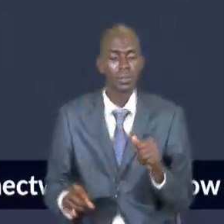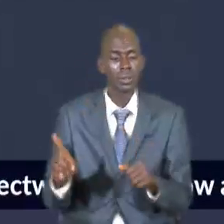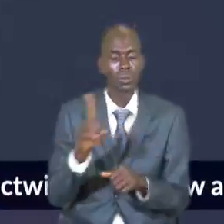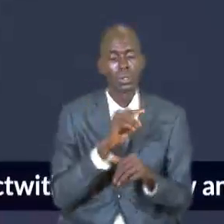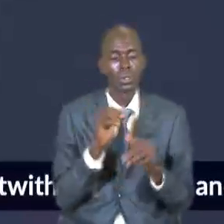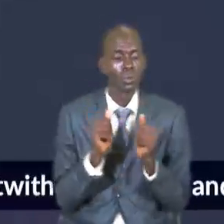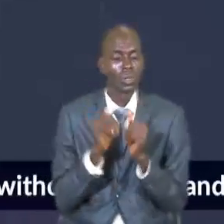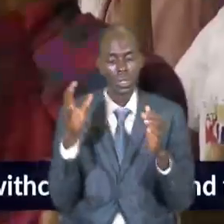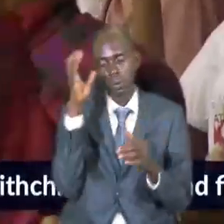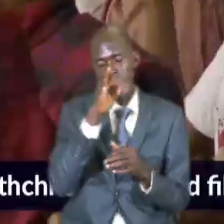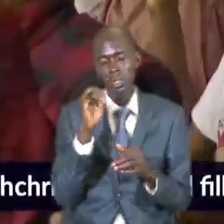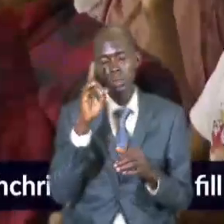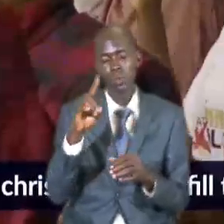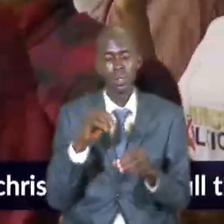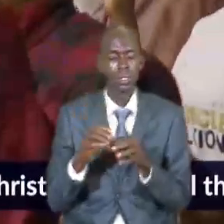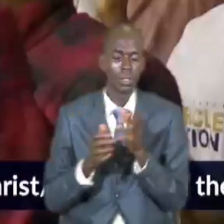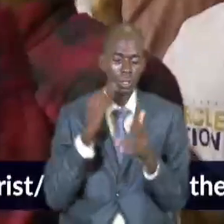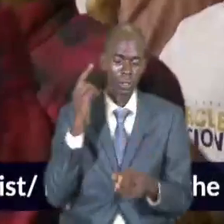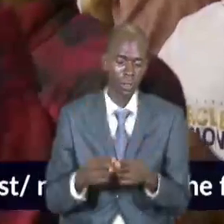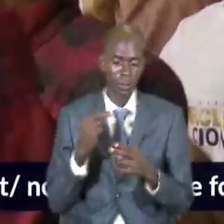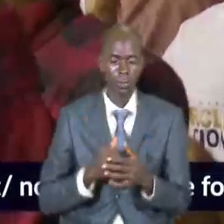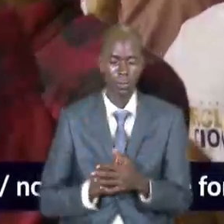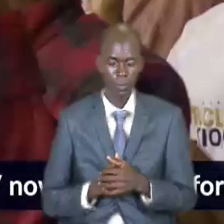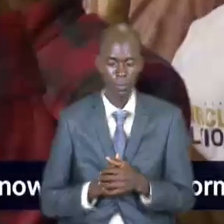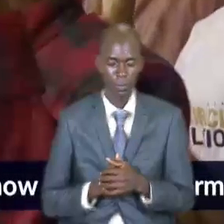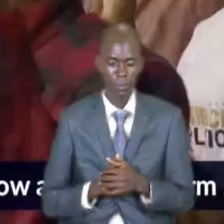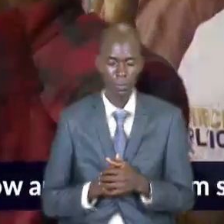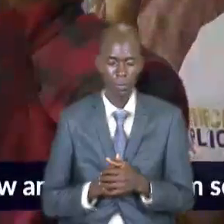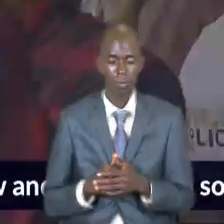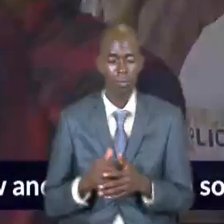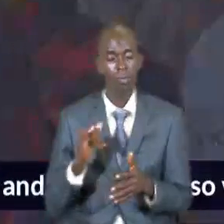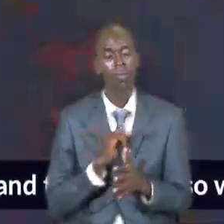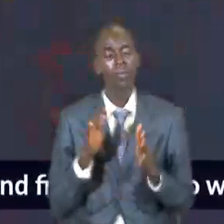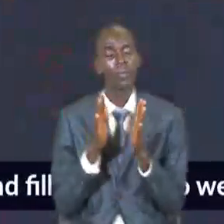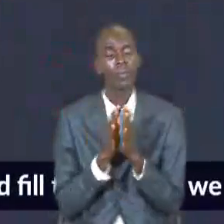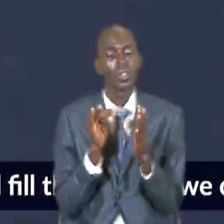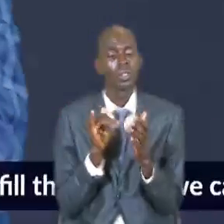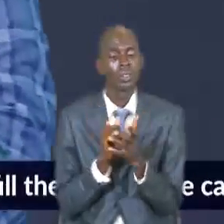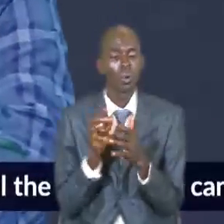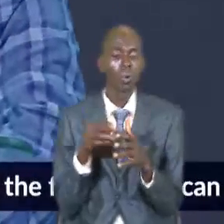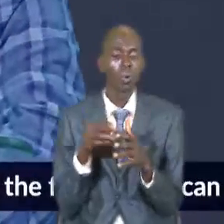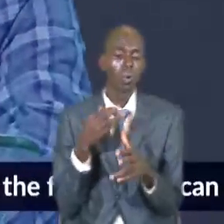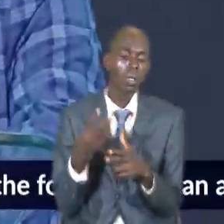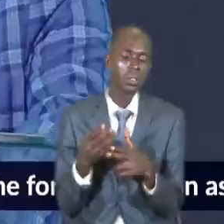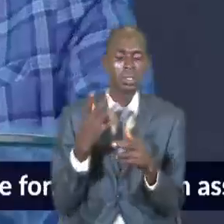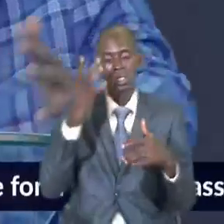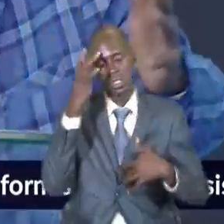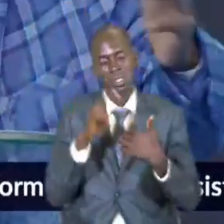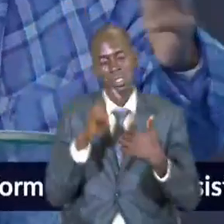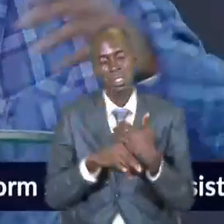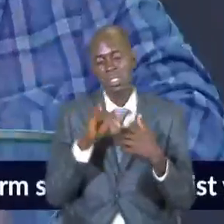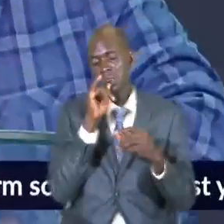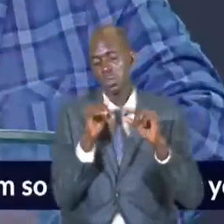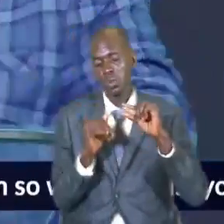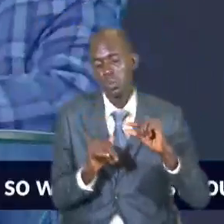exception in Jesus' name. I pray, whether the sickness is small or whether it's